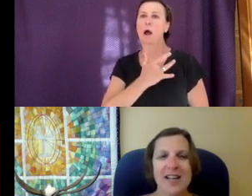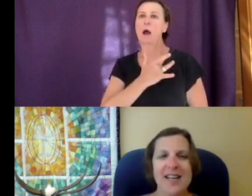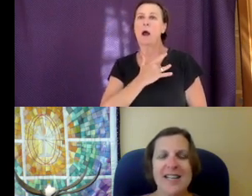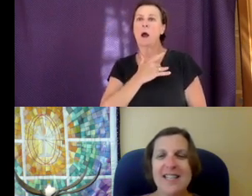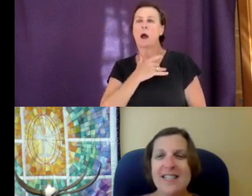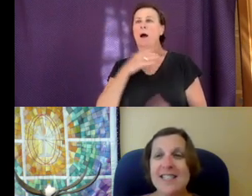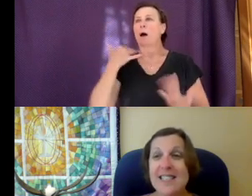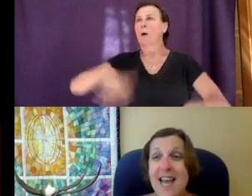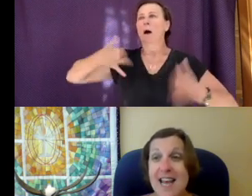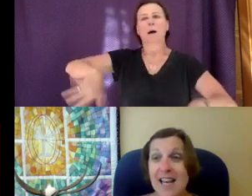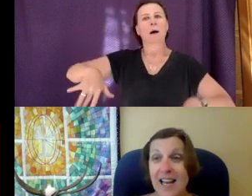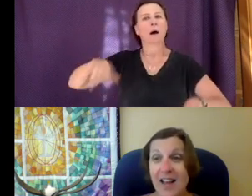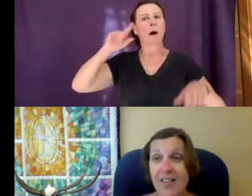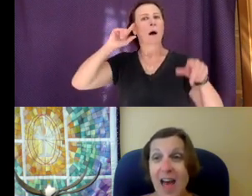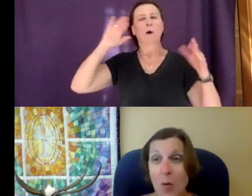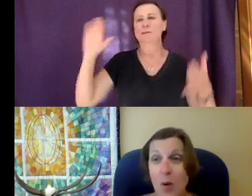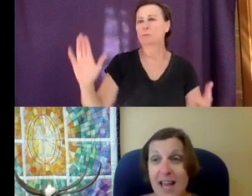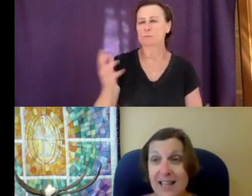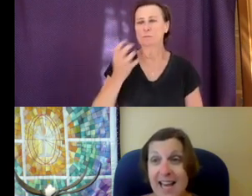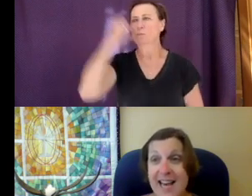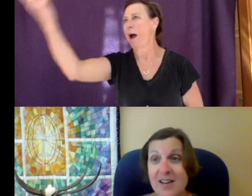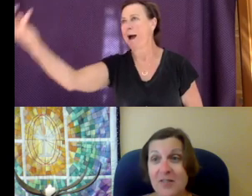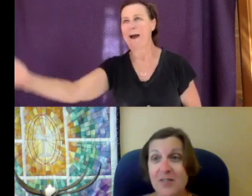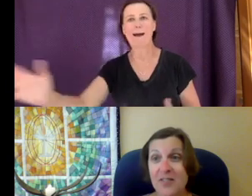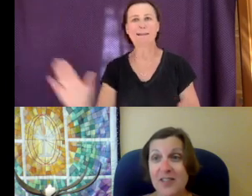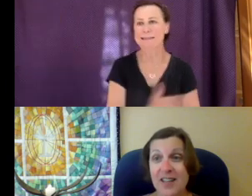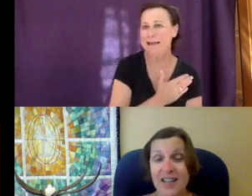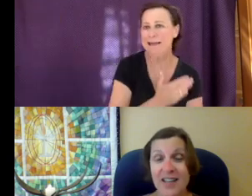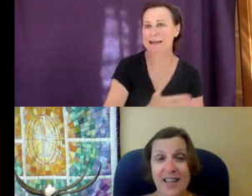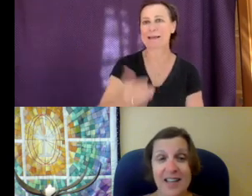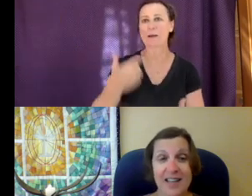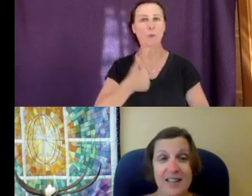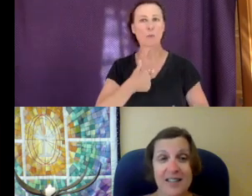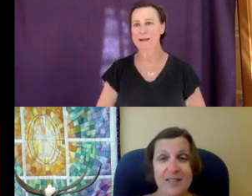wonder. Sing that we live.